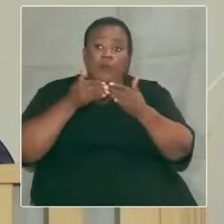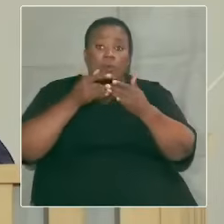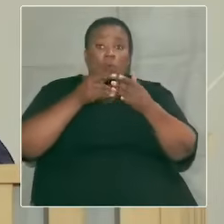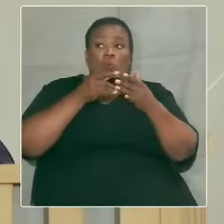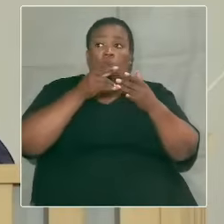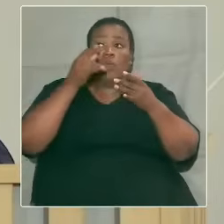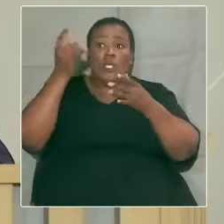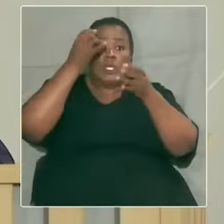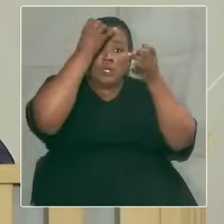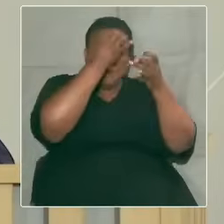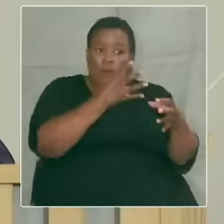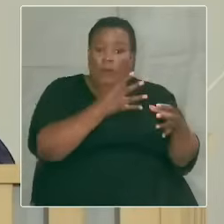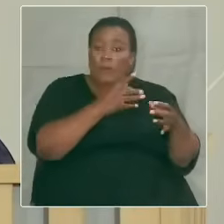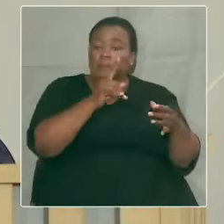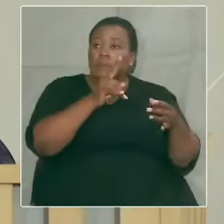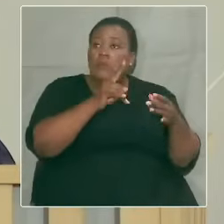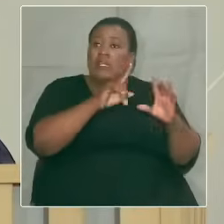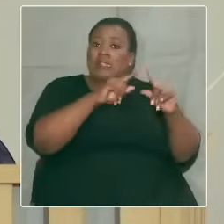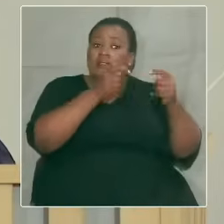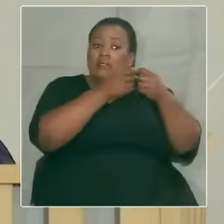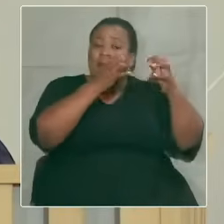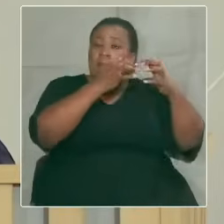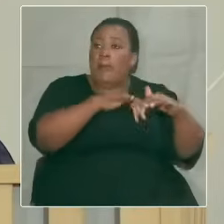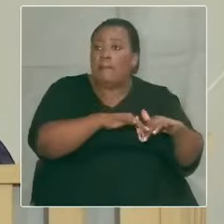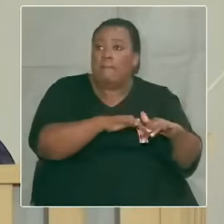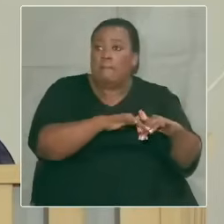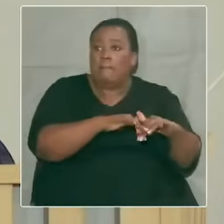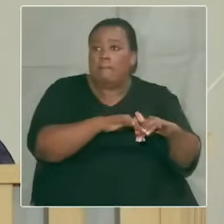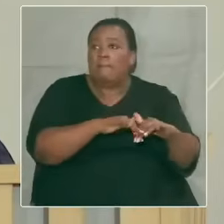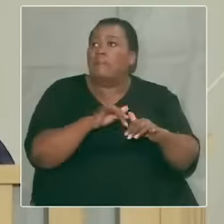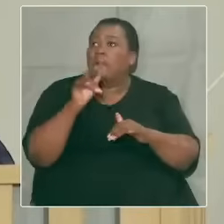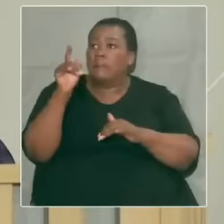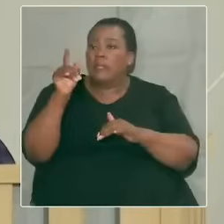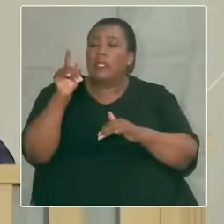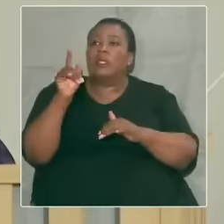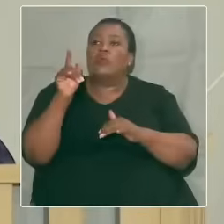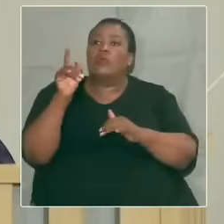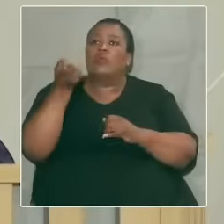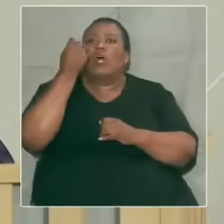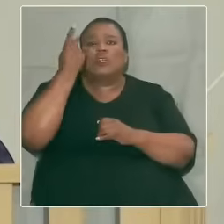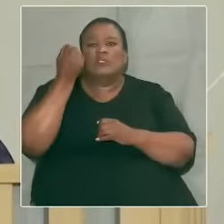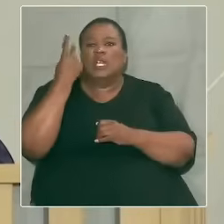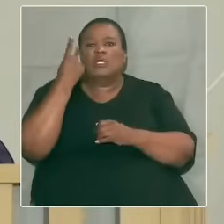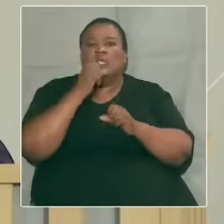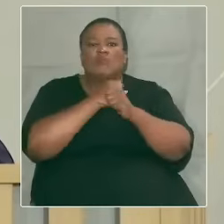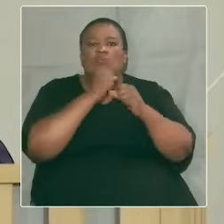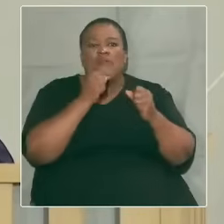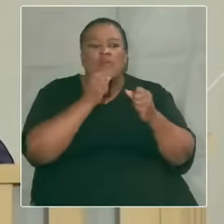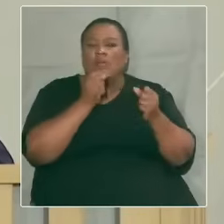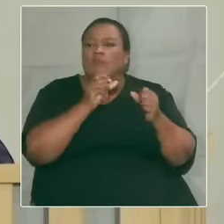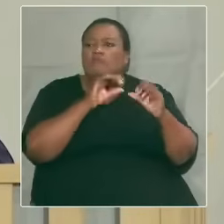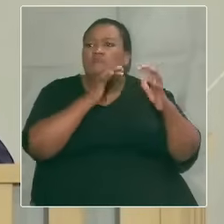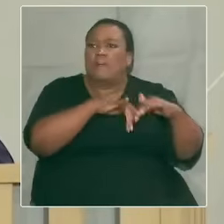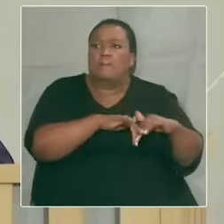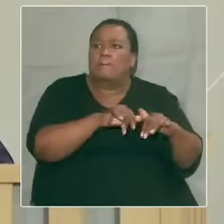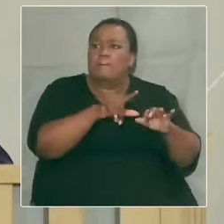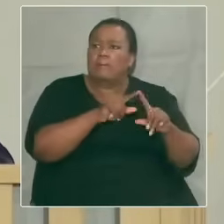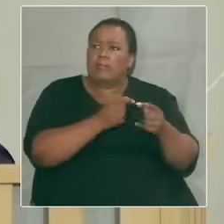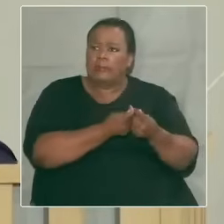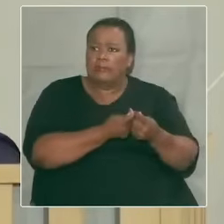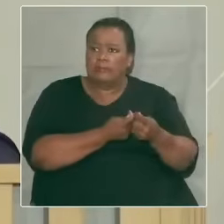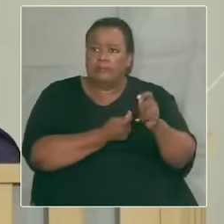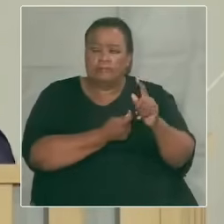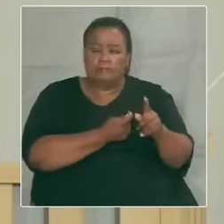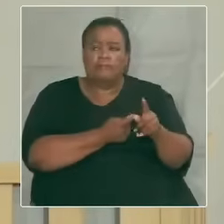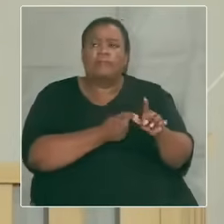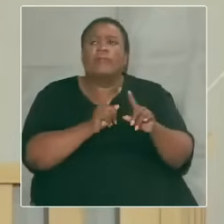directive, he would not have disbanded the PKTT. But I must also say that,